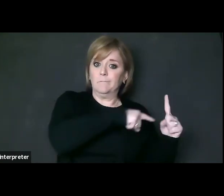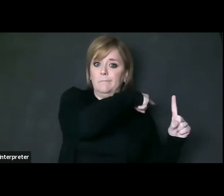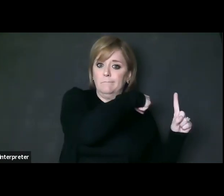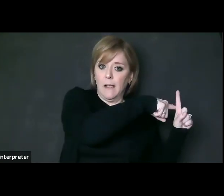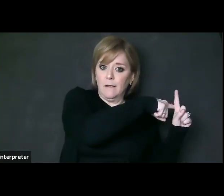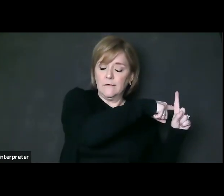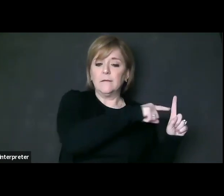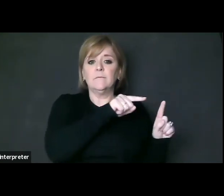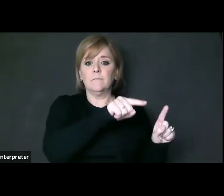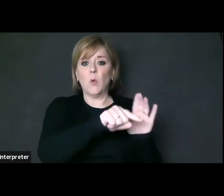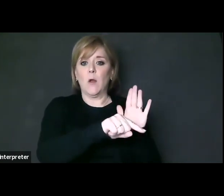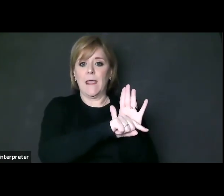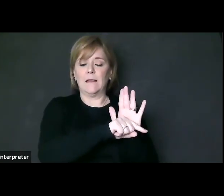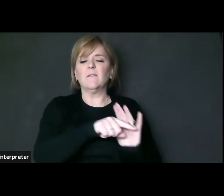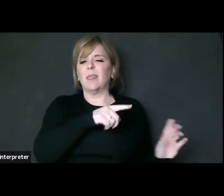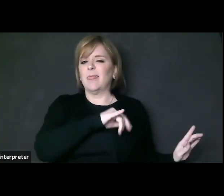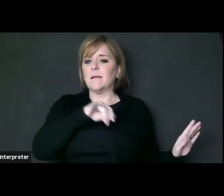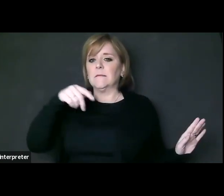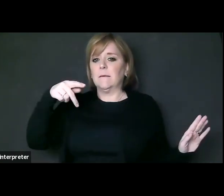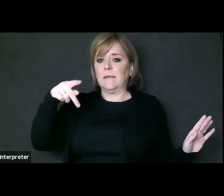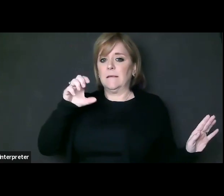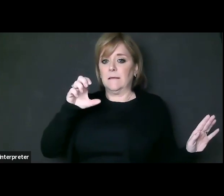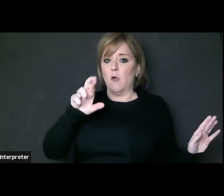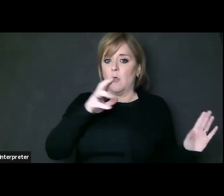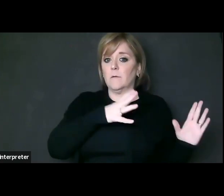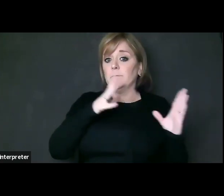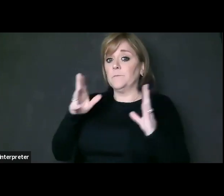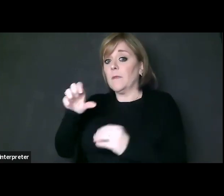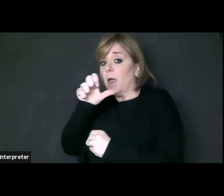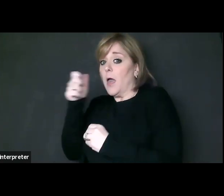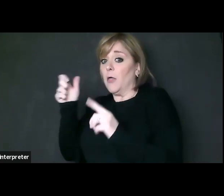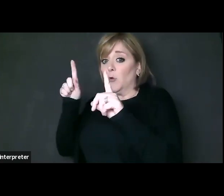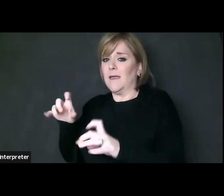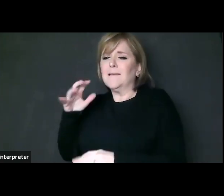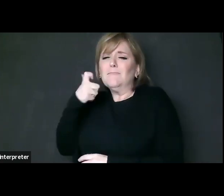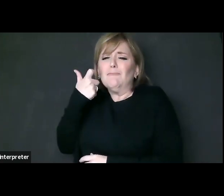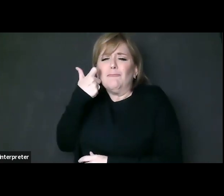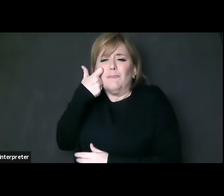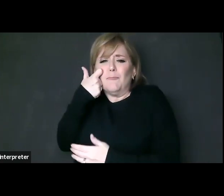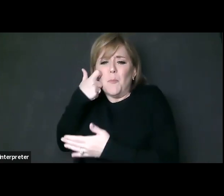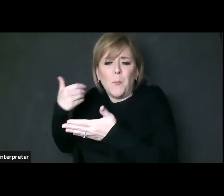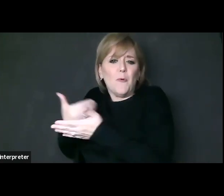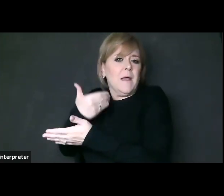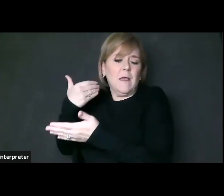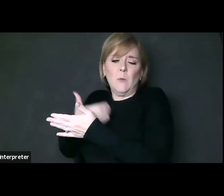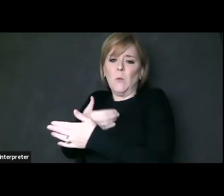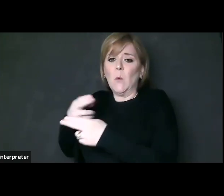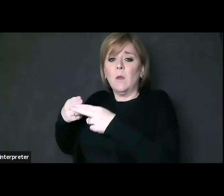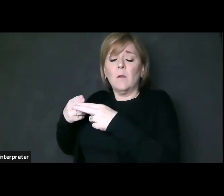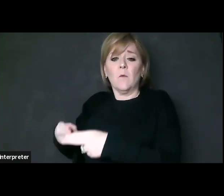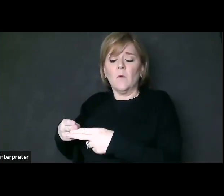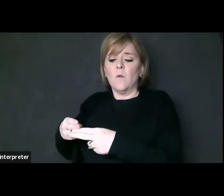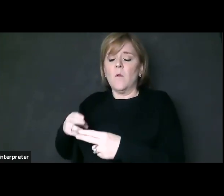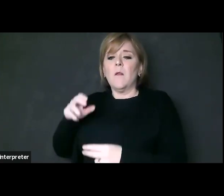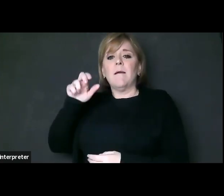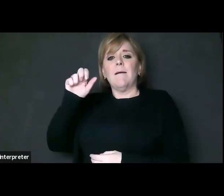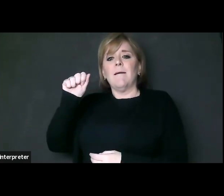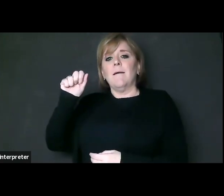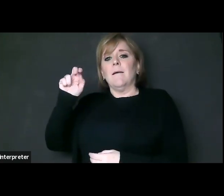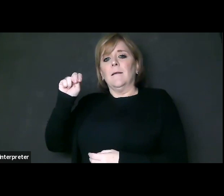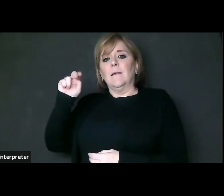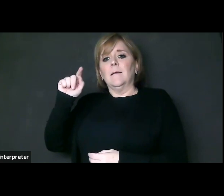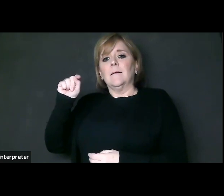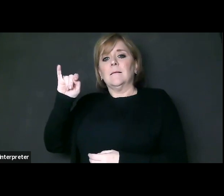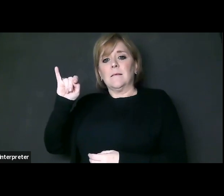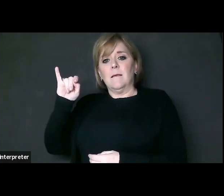PCR test. Now, the other test that we have here in Lubbock, it's brand new. It's called the antibody test.